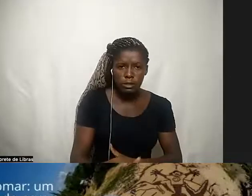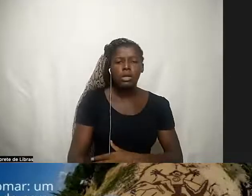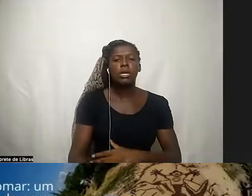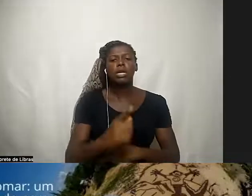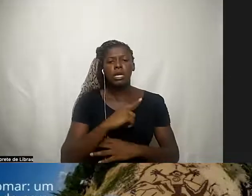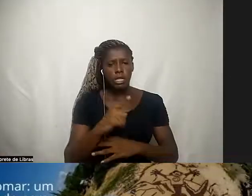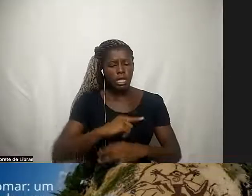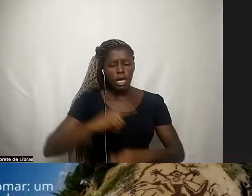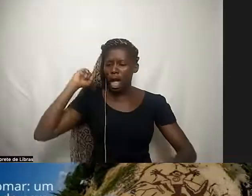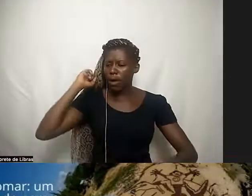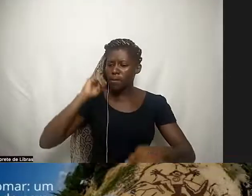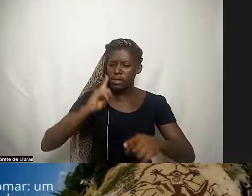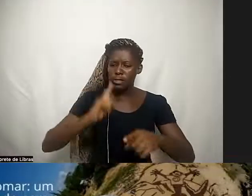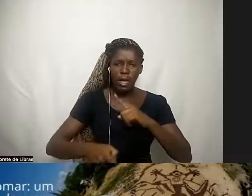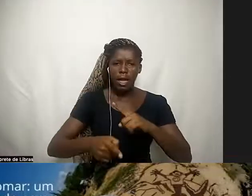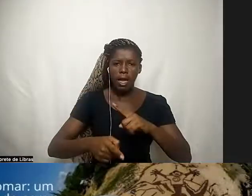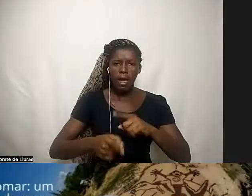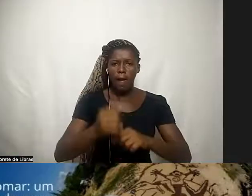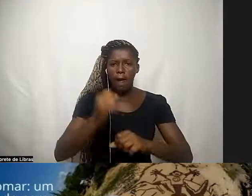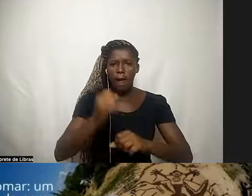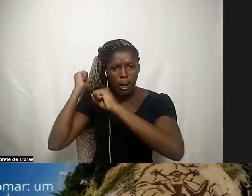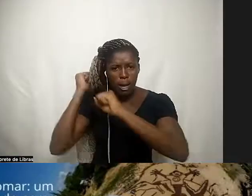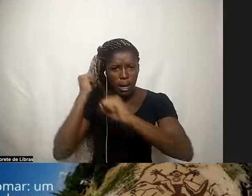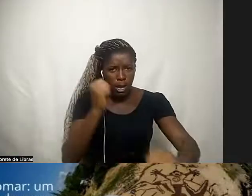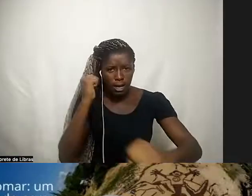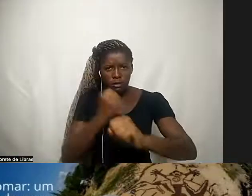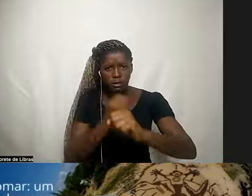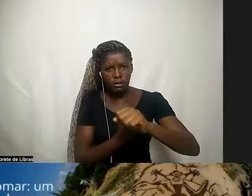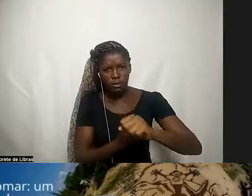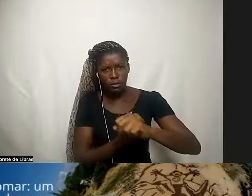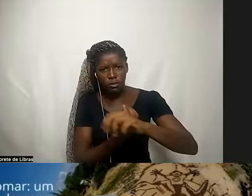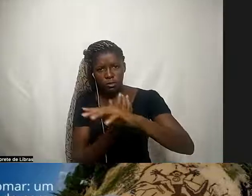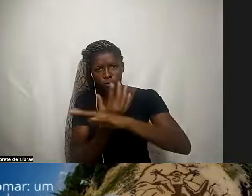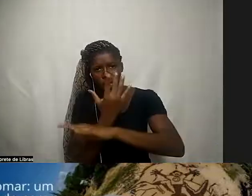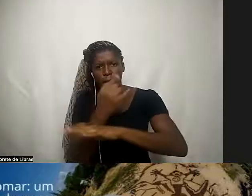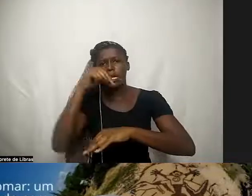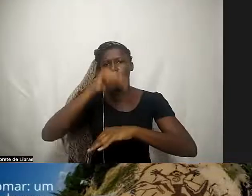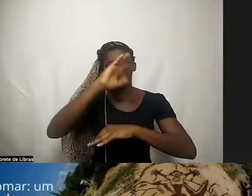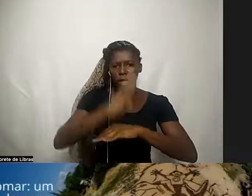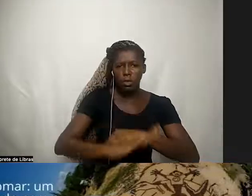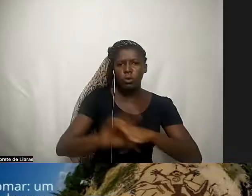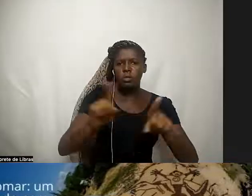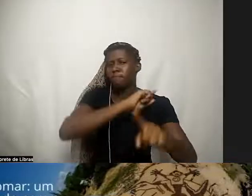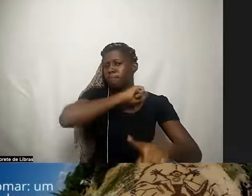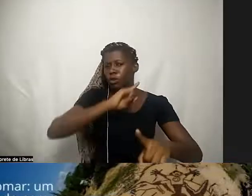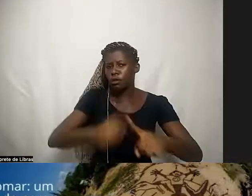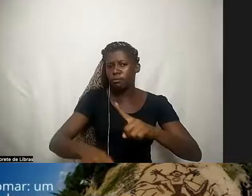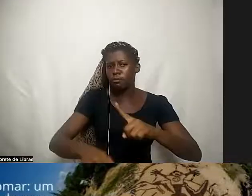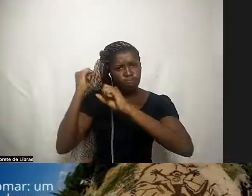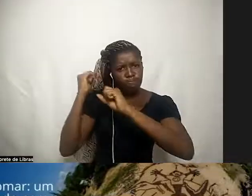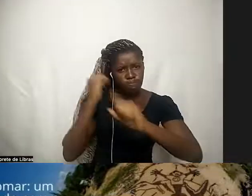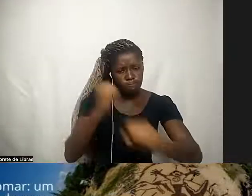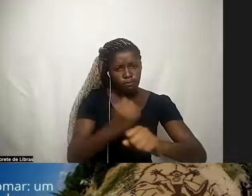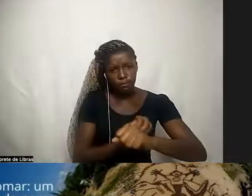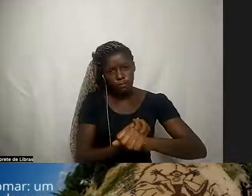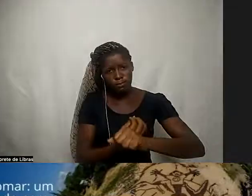providing information and contributing to stop the whale hunting in the entire world.